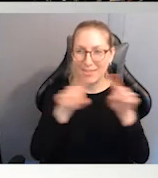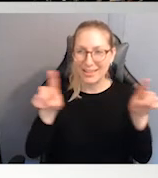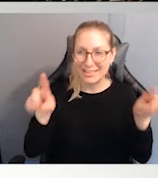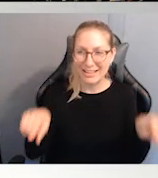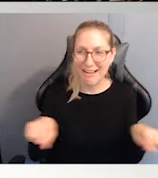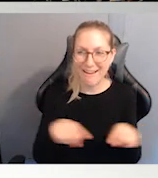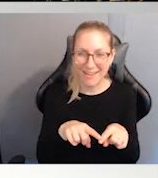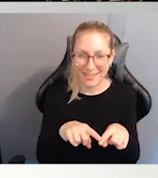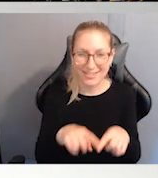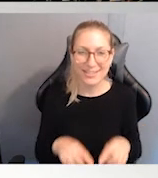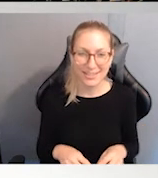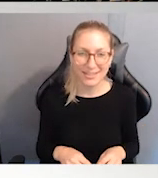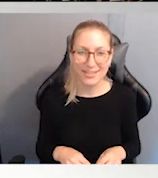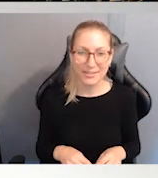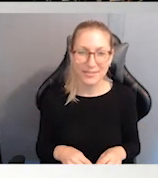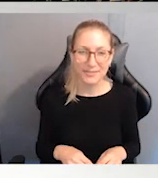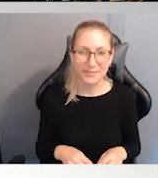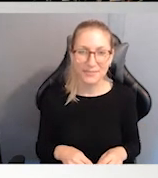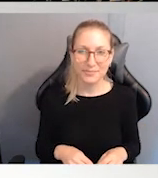picture.